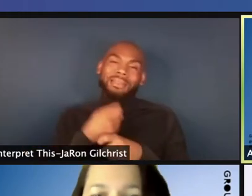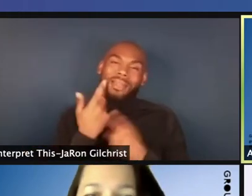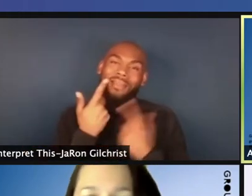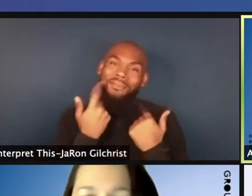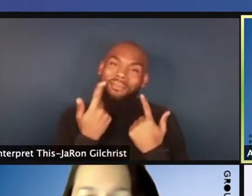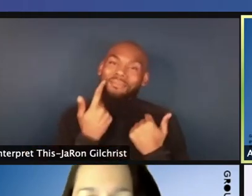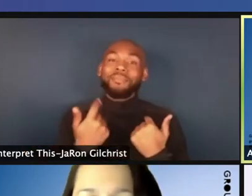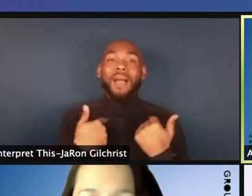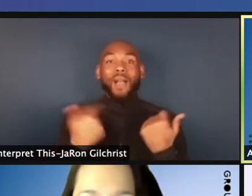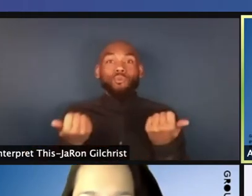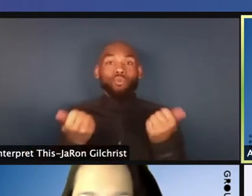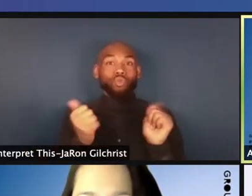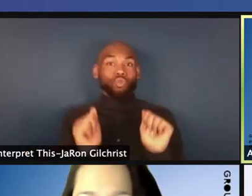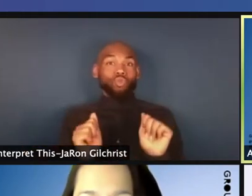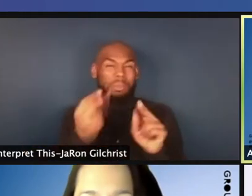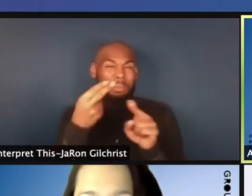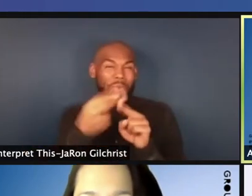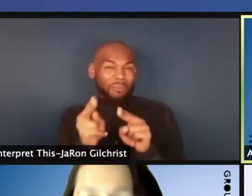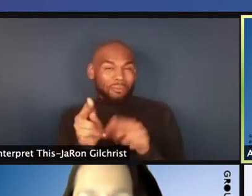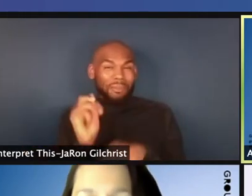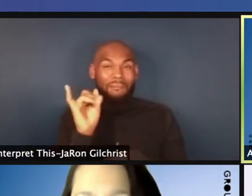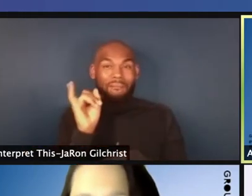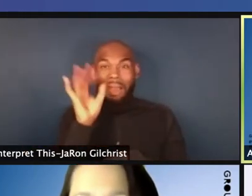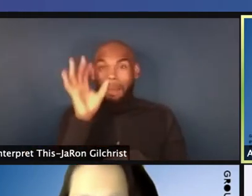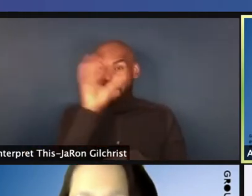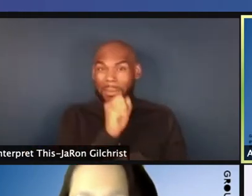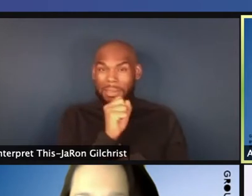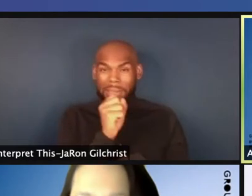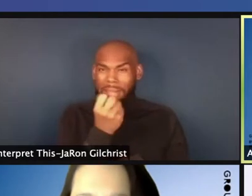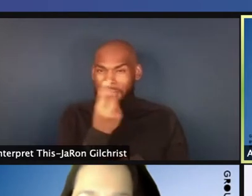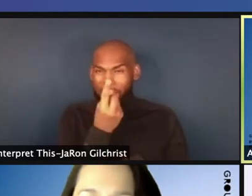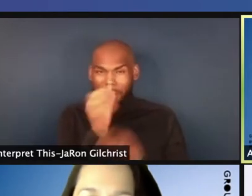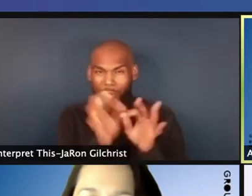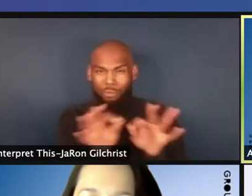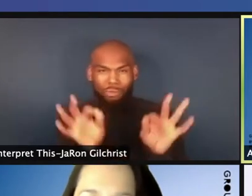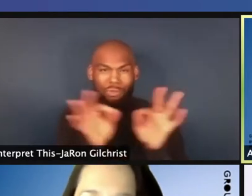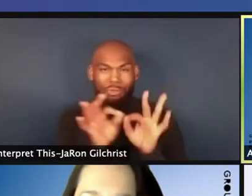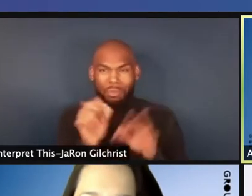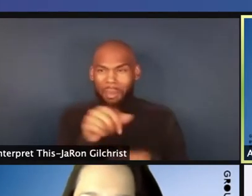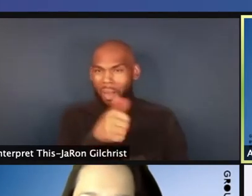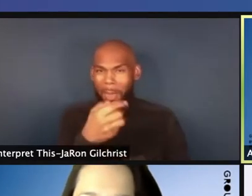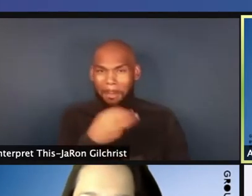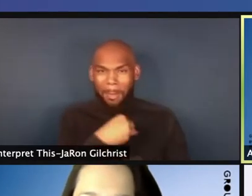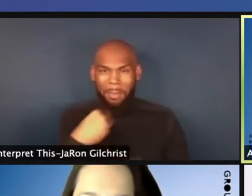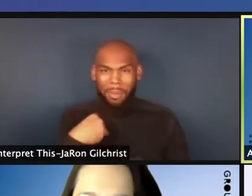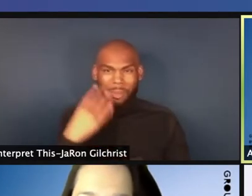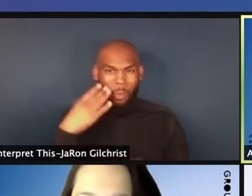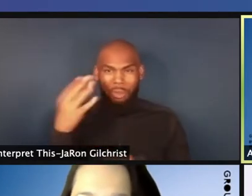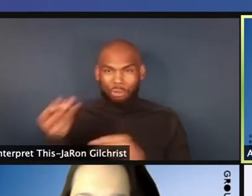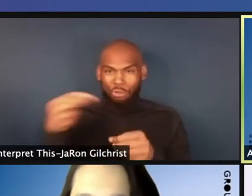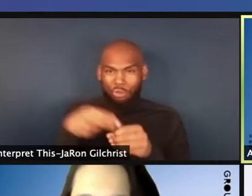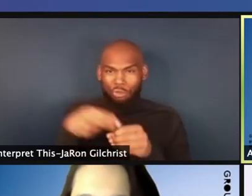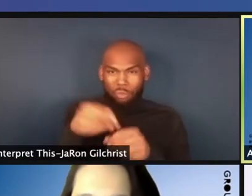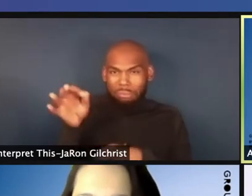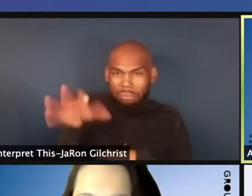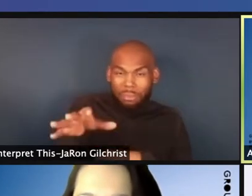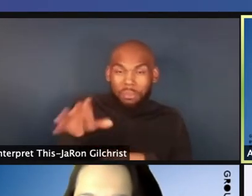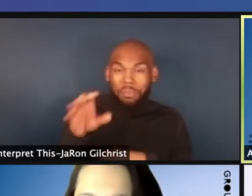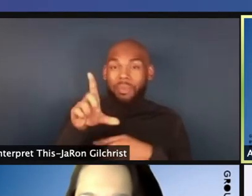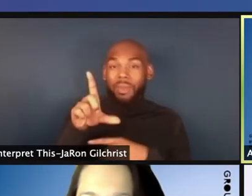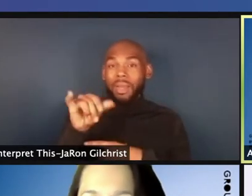I will attempt this really briefly, and if I miss anything crucial, I'm sure my other Groundwater Arts members will jump in.